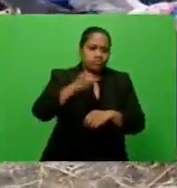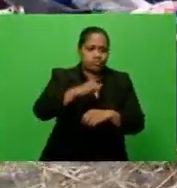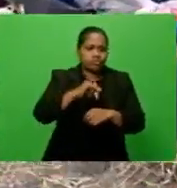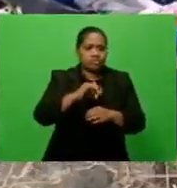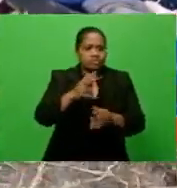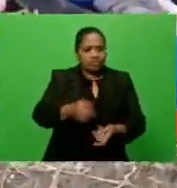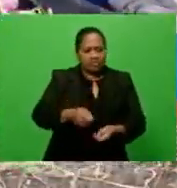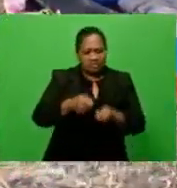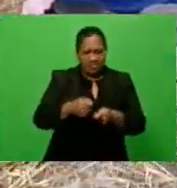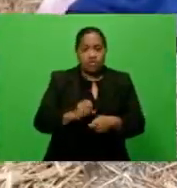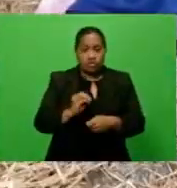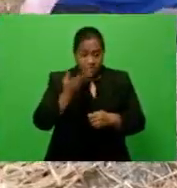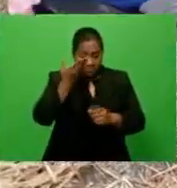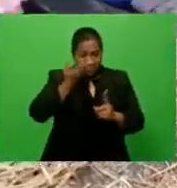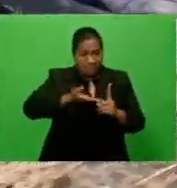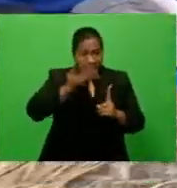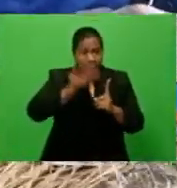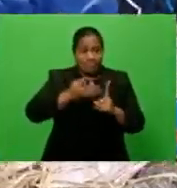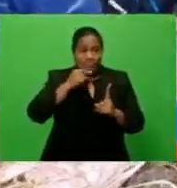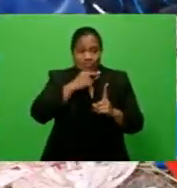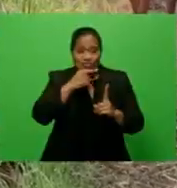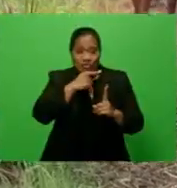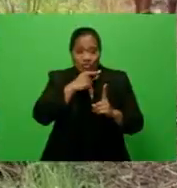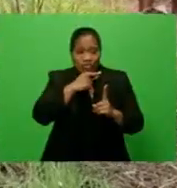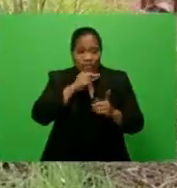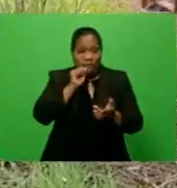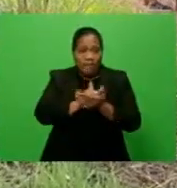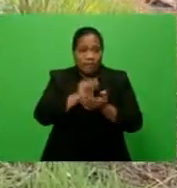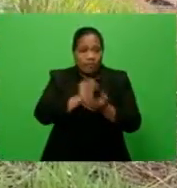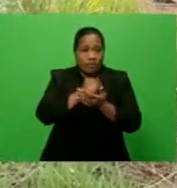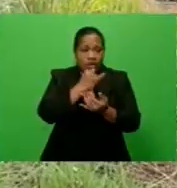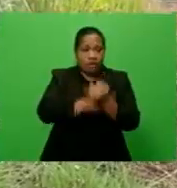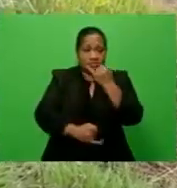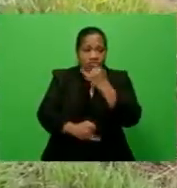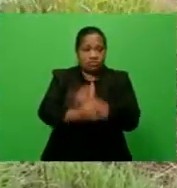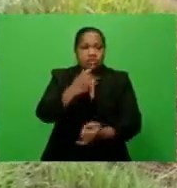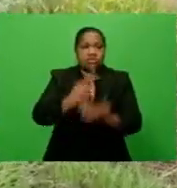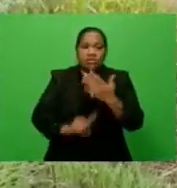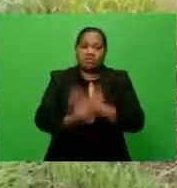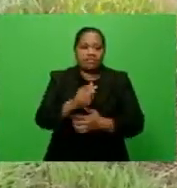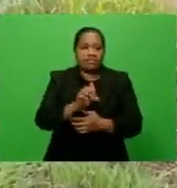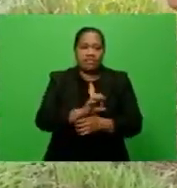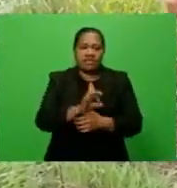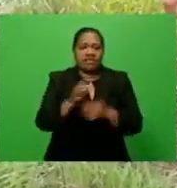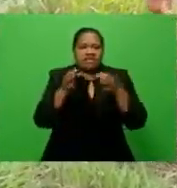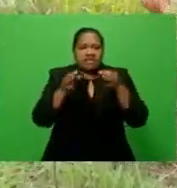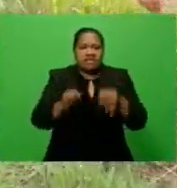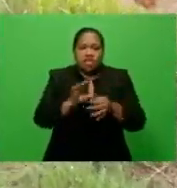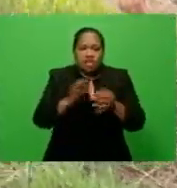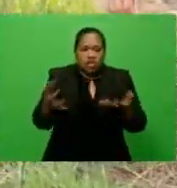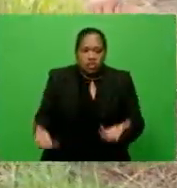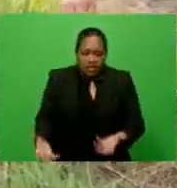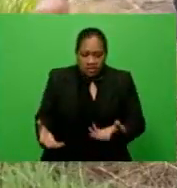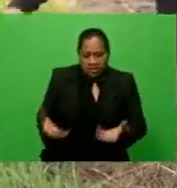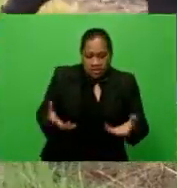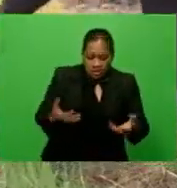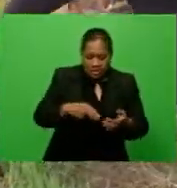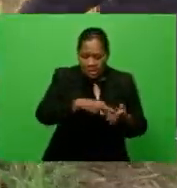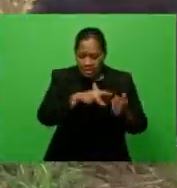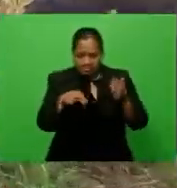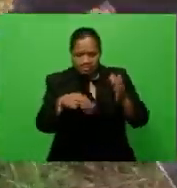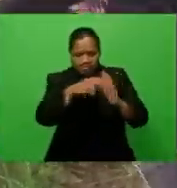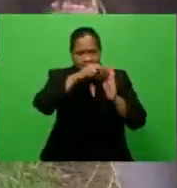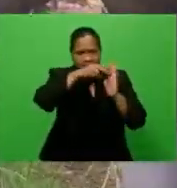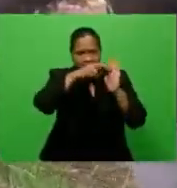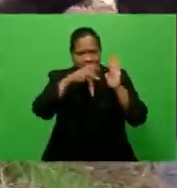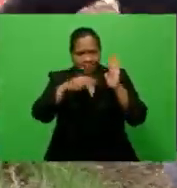Due to Kunambuli's serious injuries and the steep terrain, it was decided not to attempt to carry him down the mountain. HeliPro Fiji